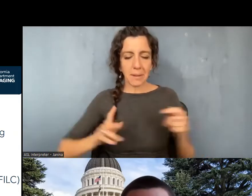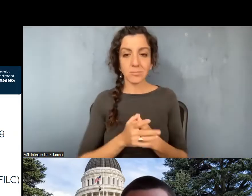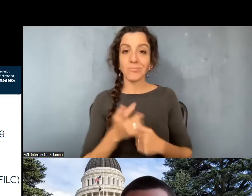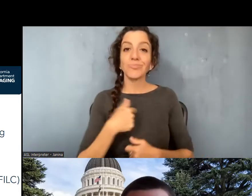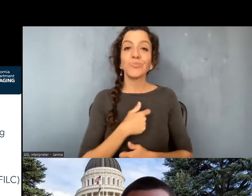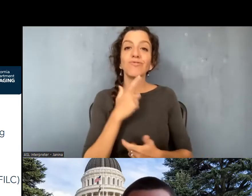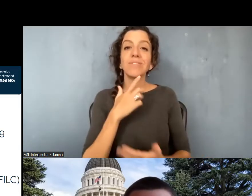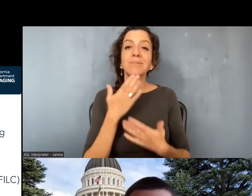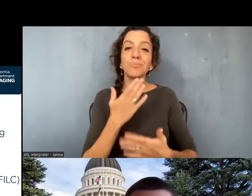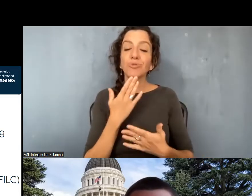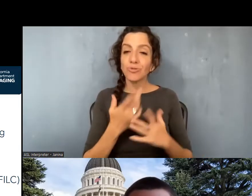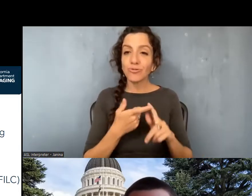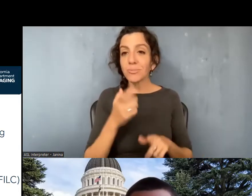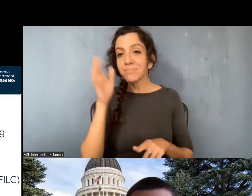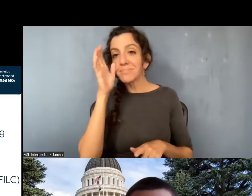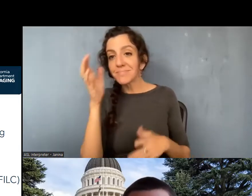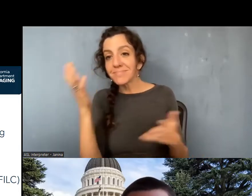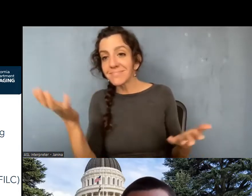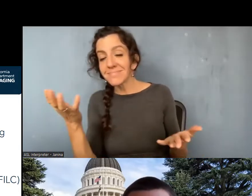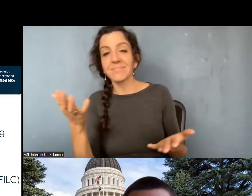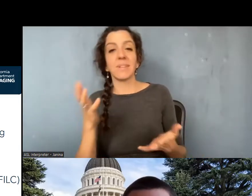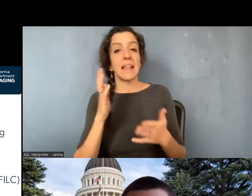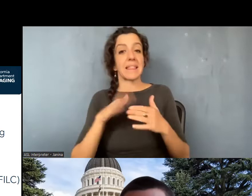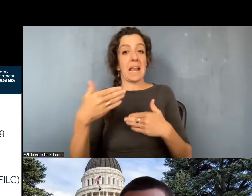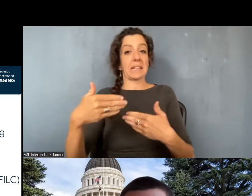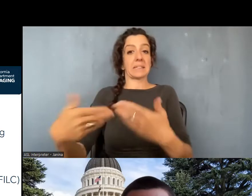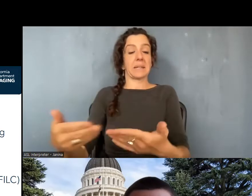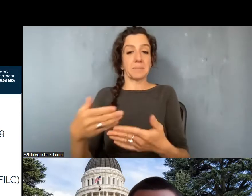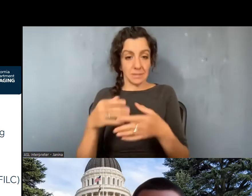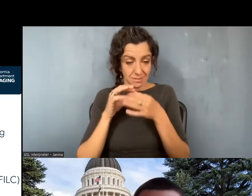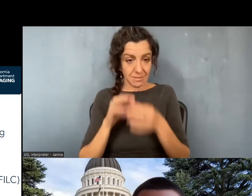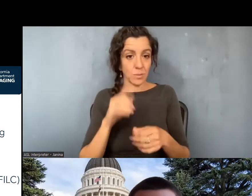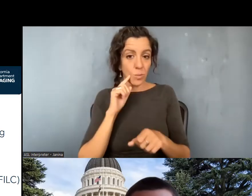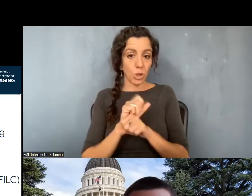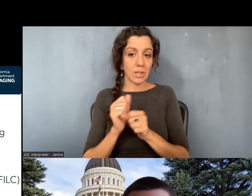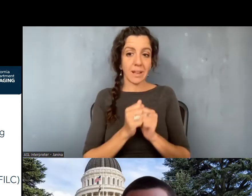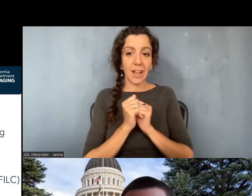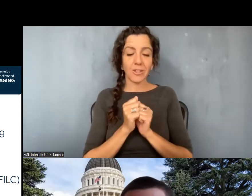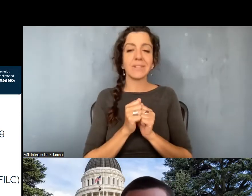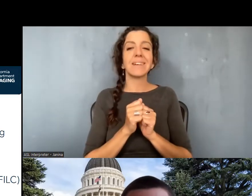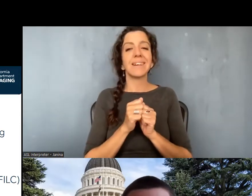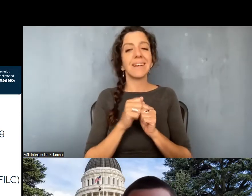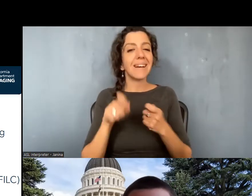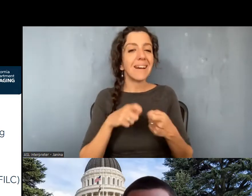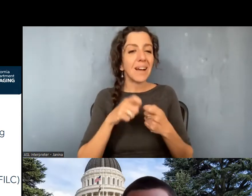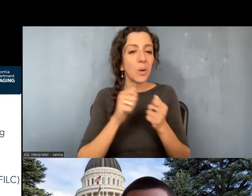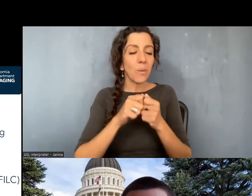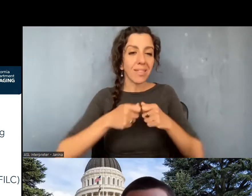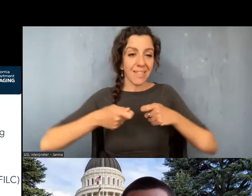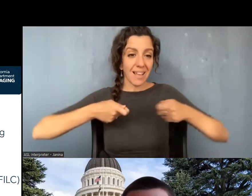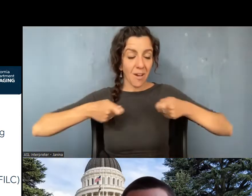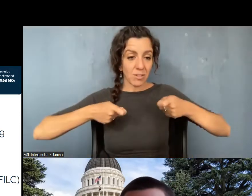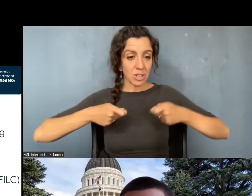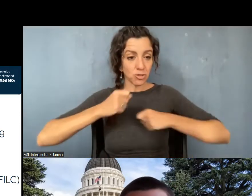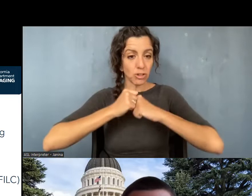today's briefing that the next steps outline a commitment to continue to work together, particularly as it relates to the governance structure,